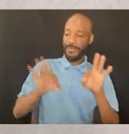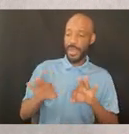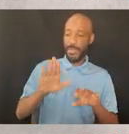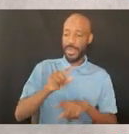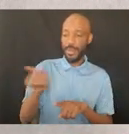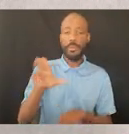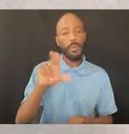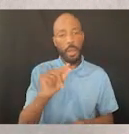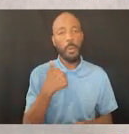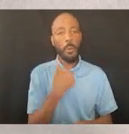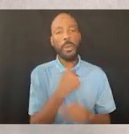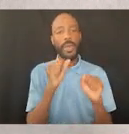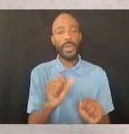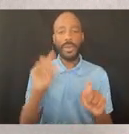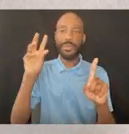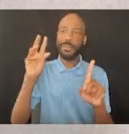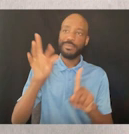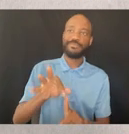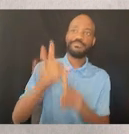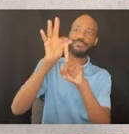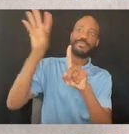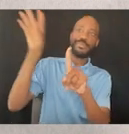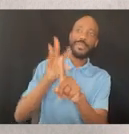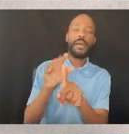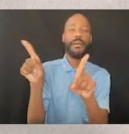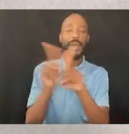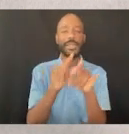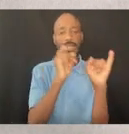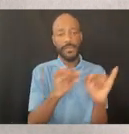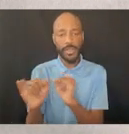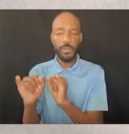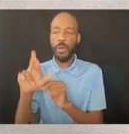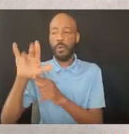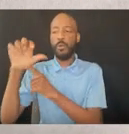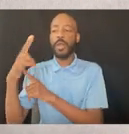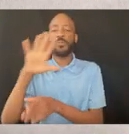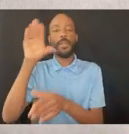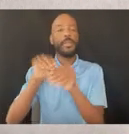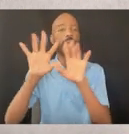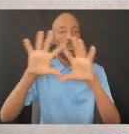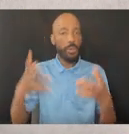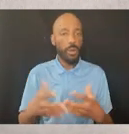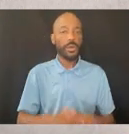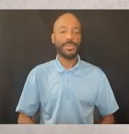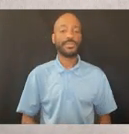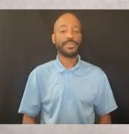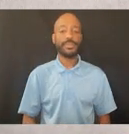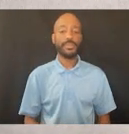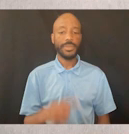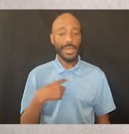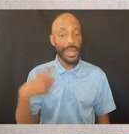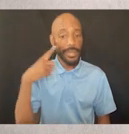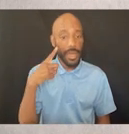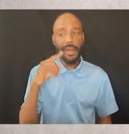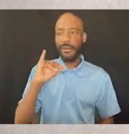with rich inner worlds. So that's what I really wanted to get across here. And I thought that being able to wear something